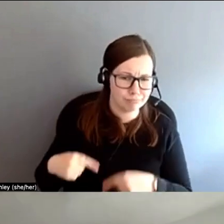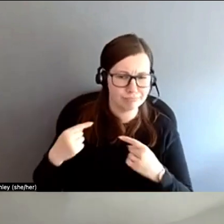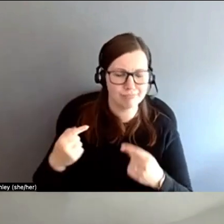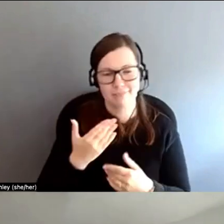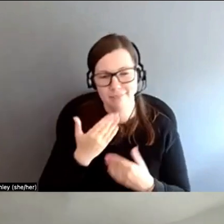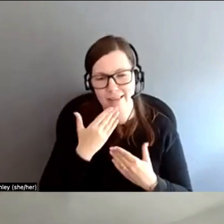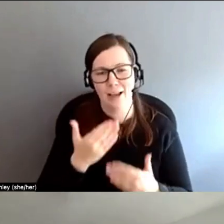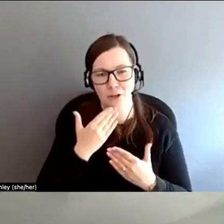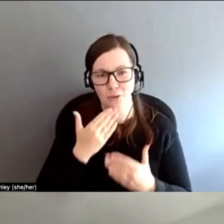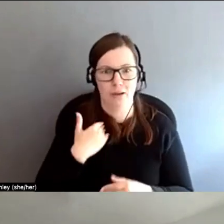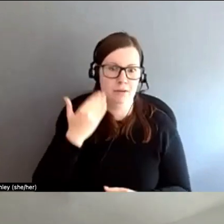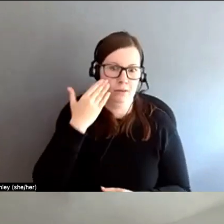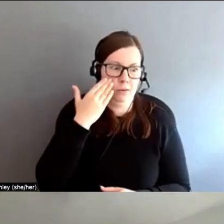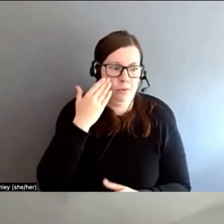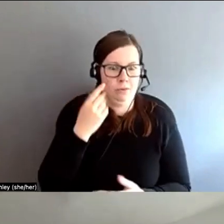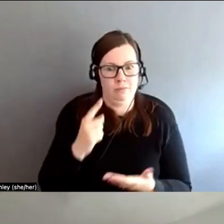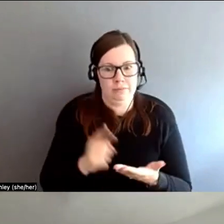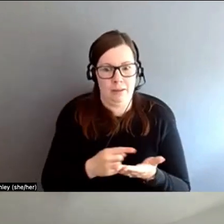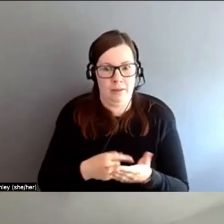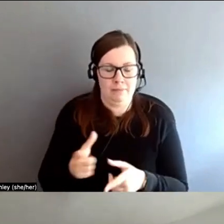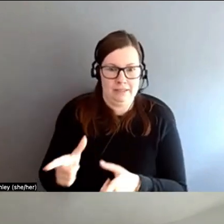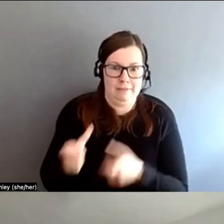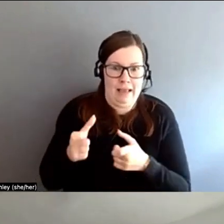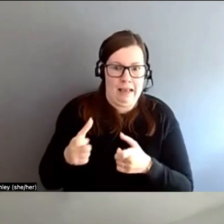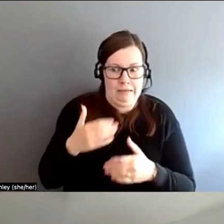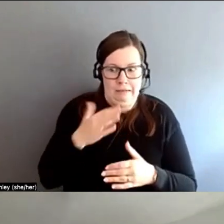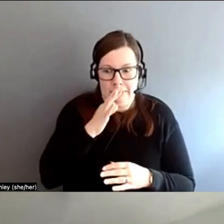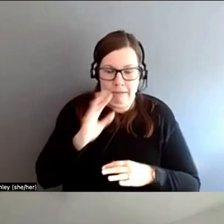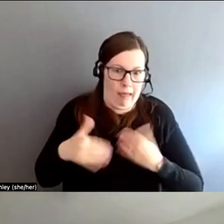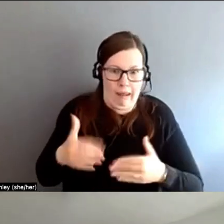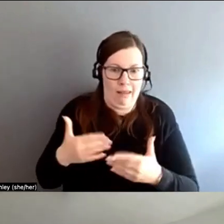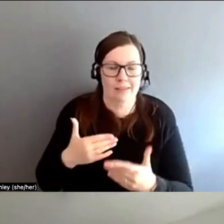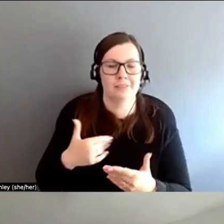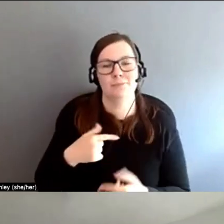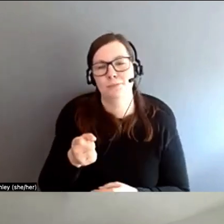go a bit fast, and you have been so supportive and collaborative. We really, really appreciate that. Thank you.